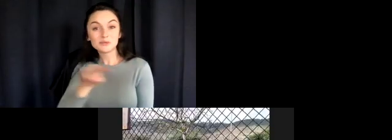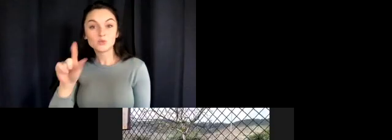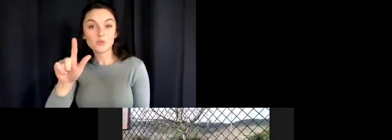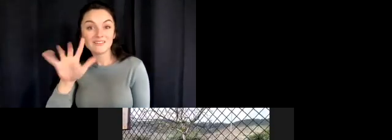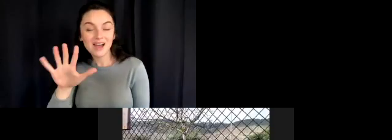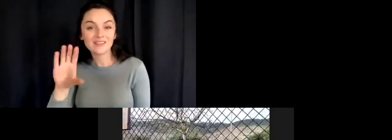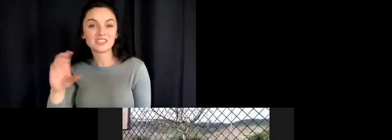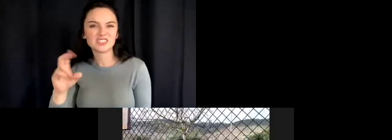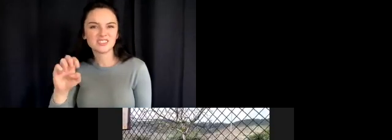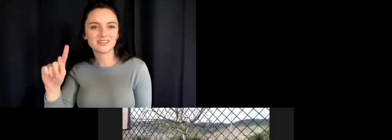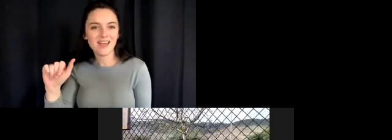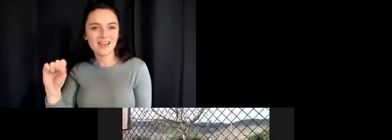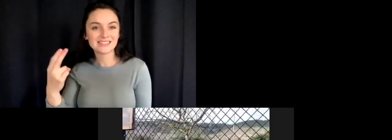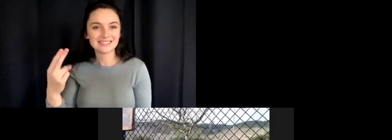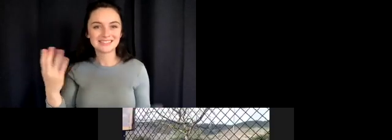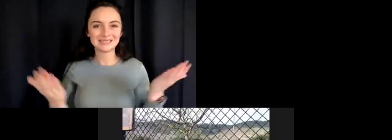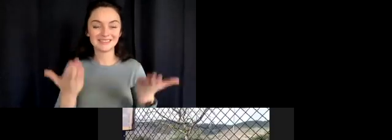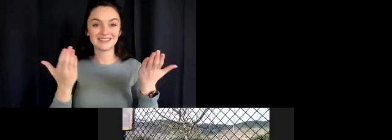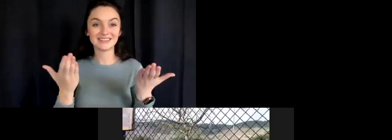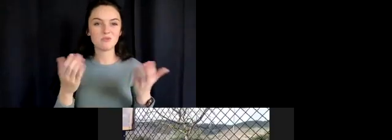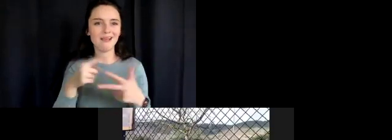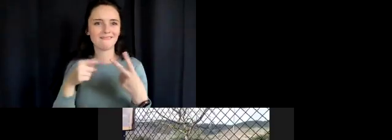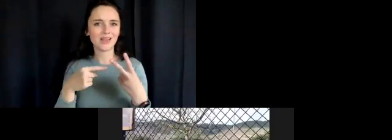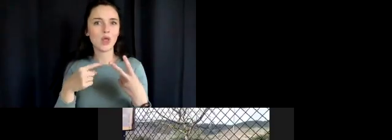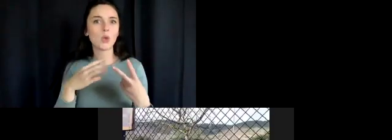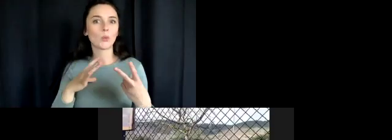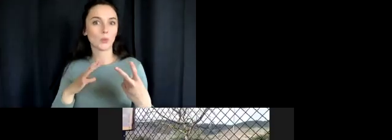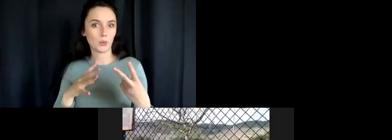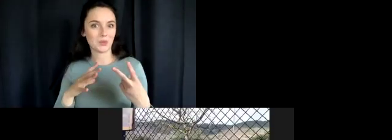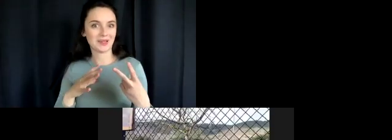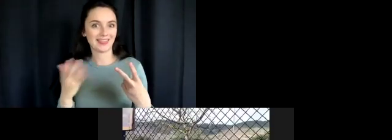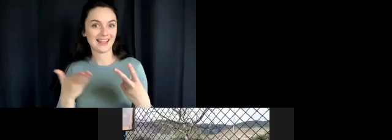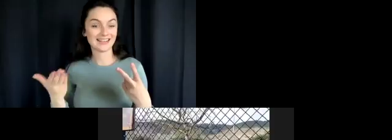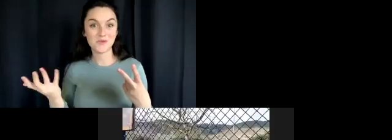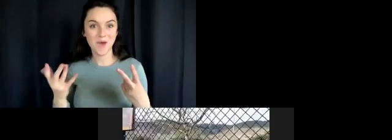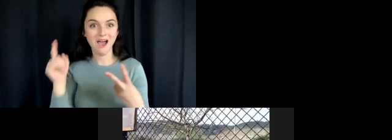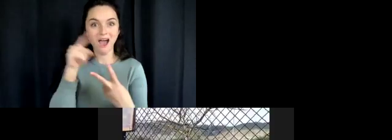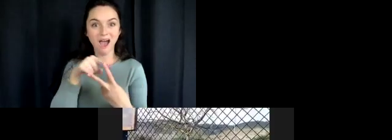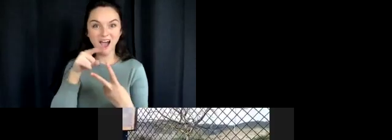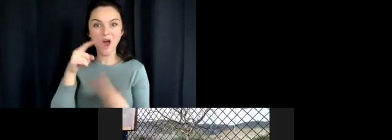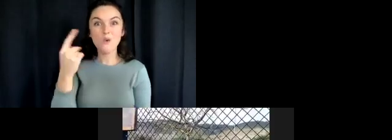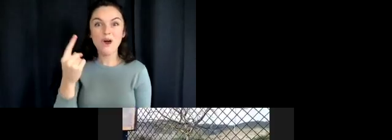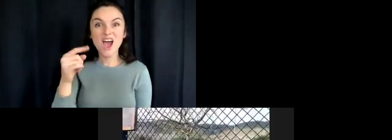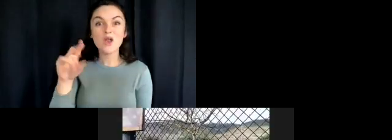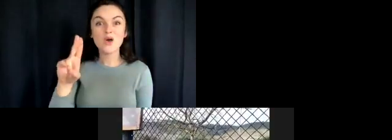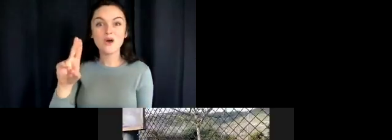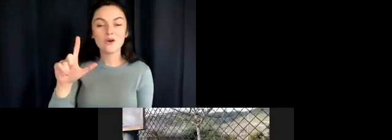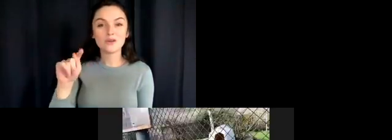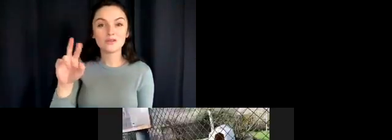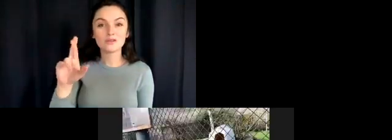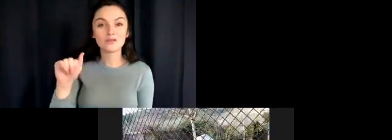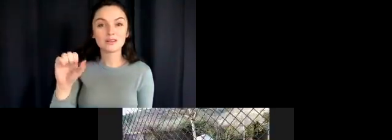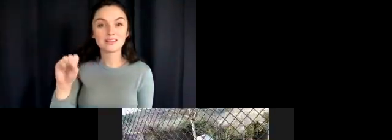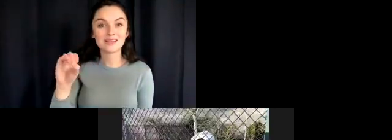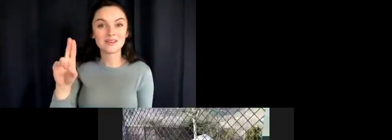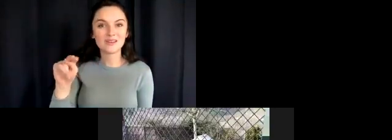things. Today, we actually did an ultrasound on one of our cheetahs to see if she was